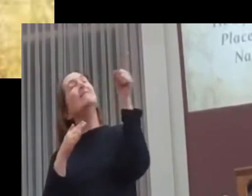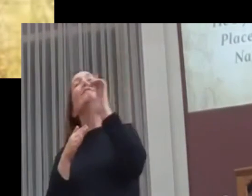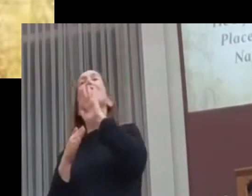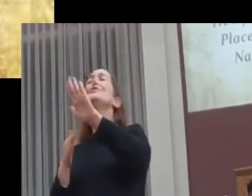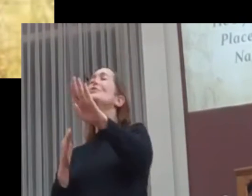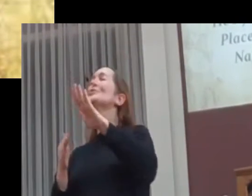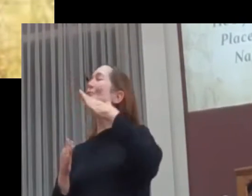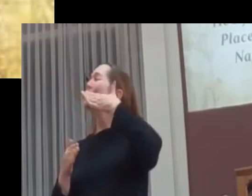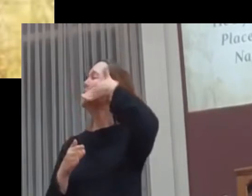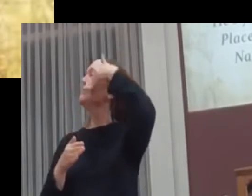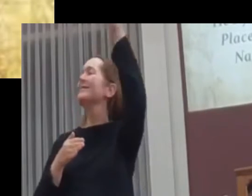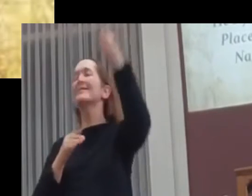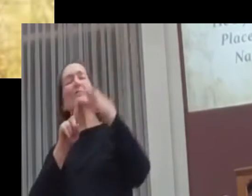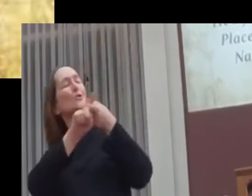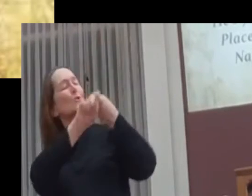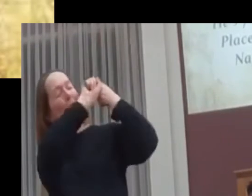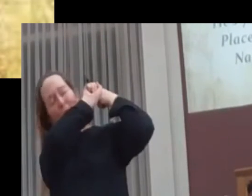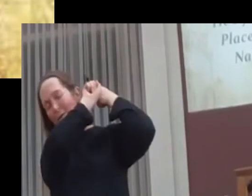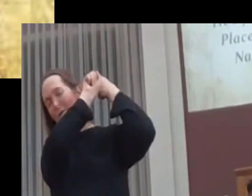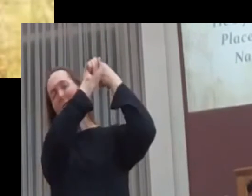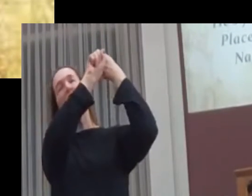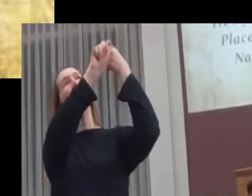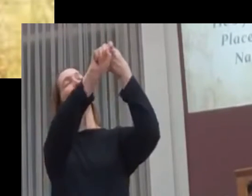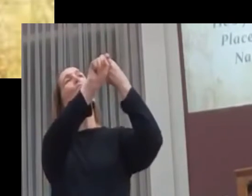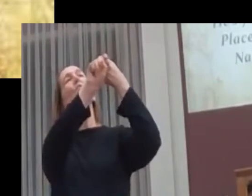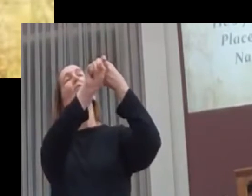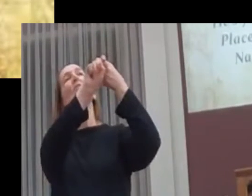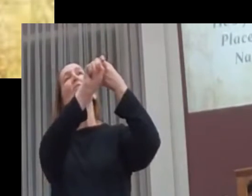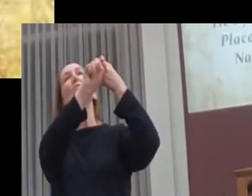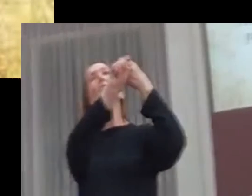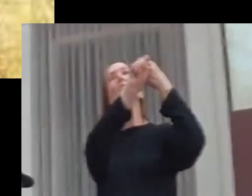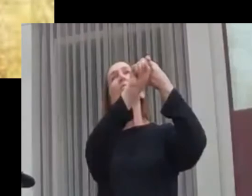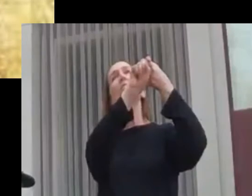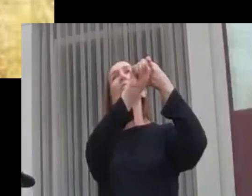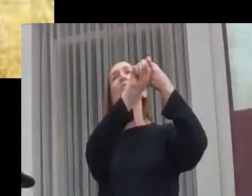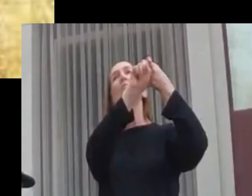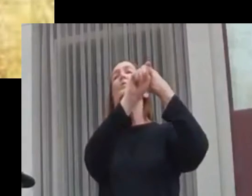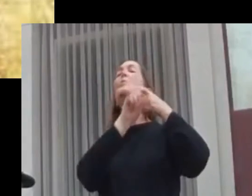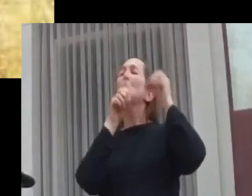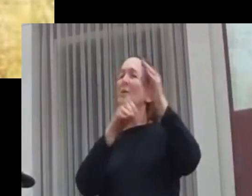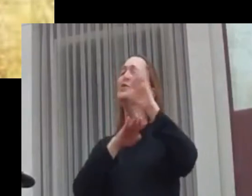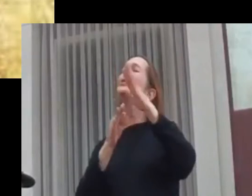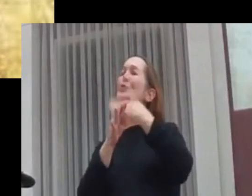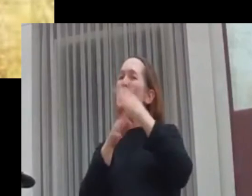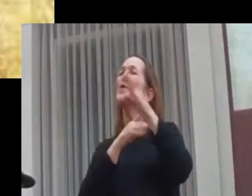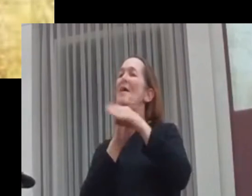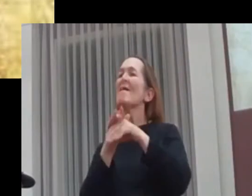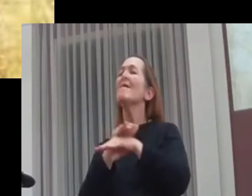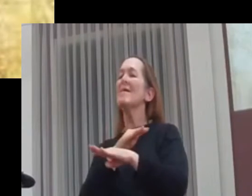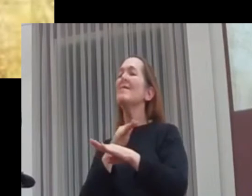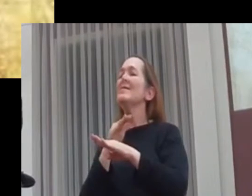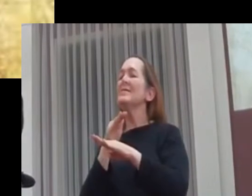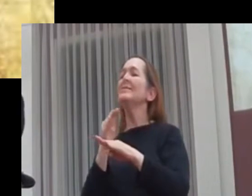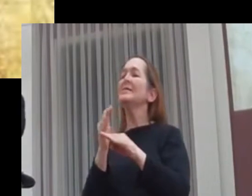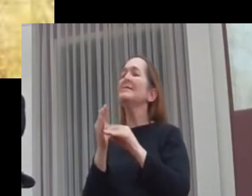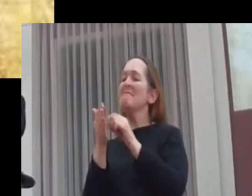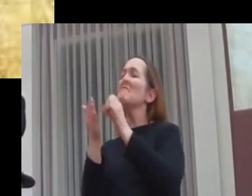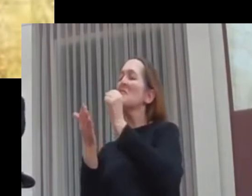garden. He will keep to the end. He's your